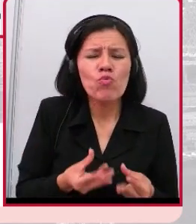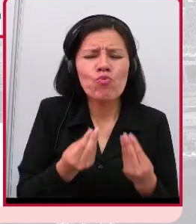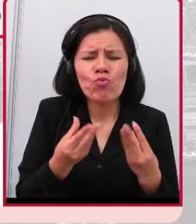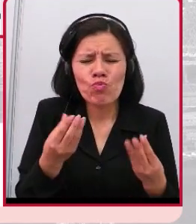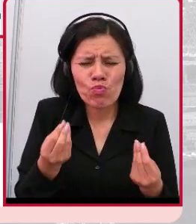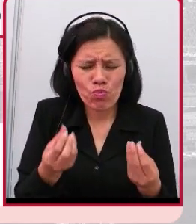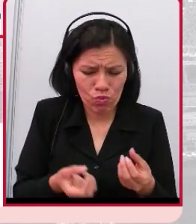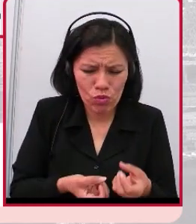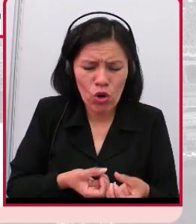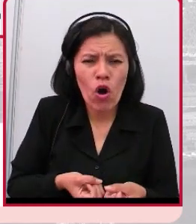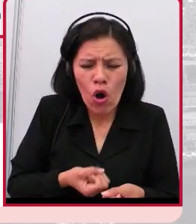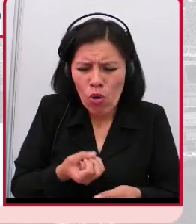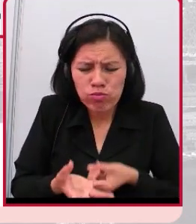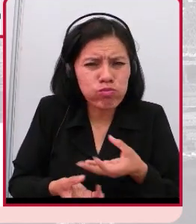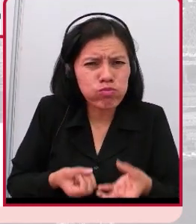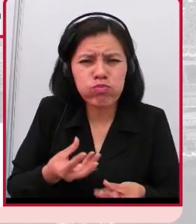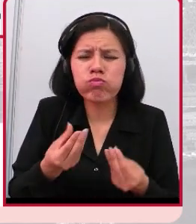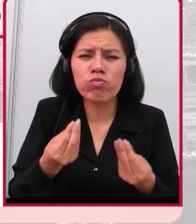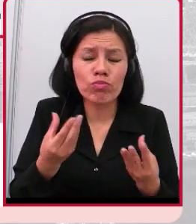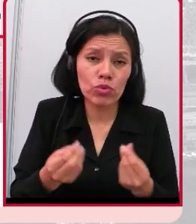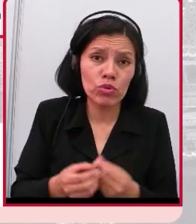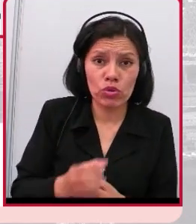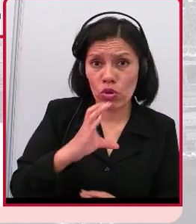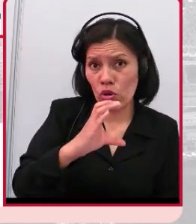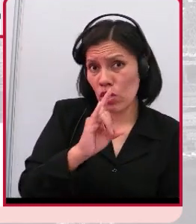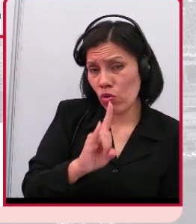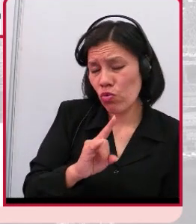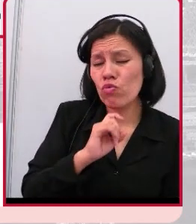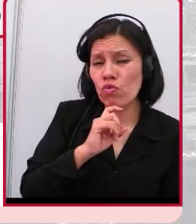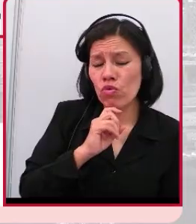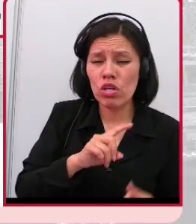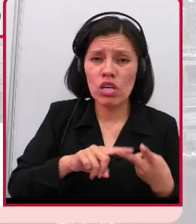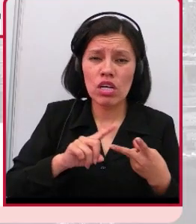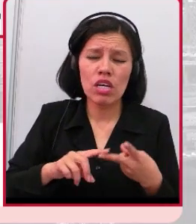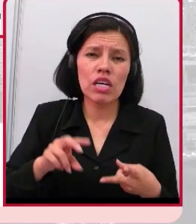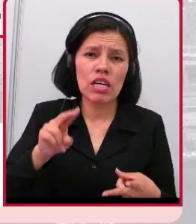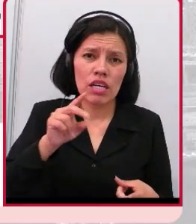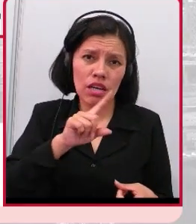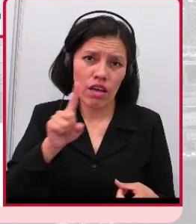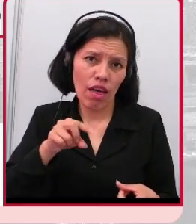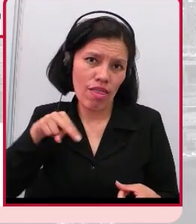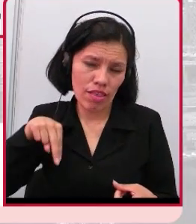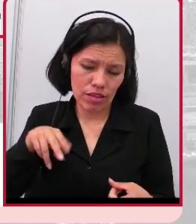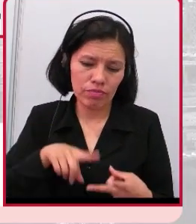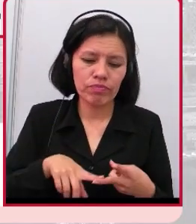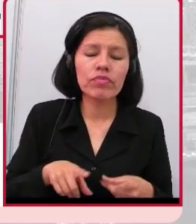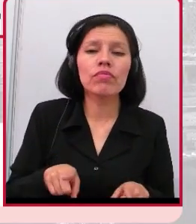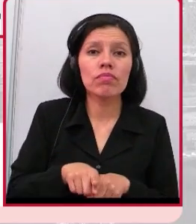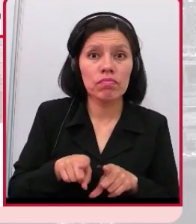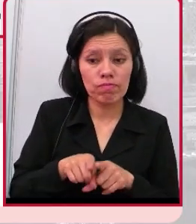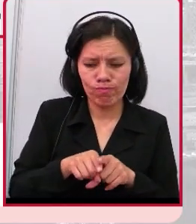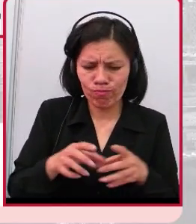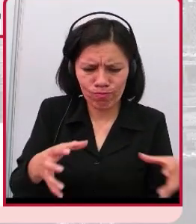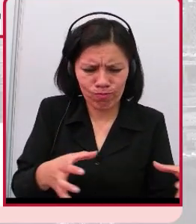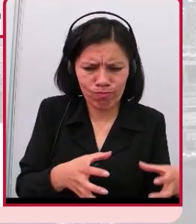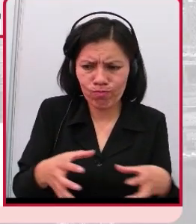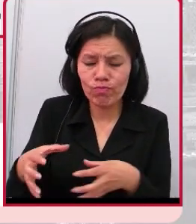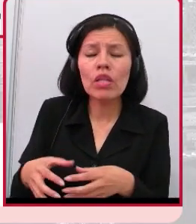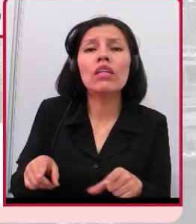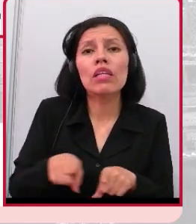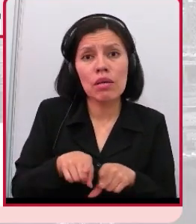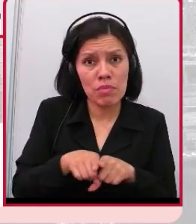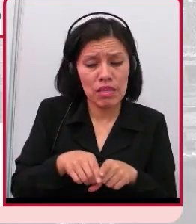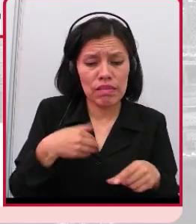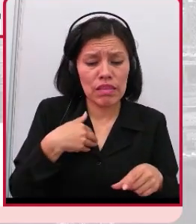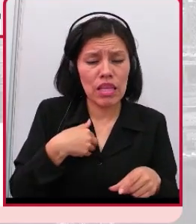that is characterized with a high concentrate of copper and zinc during the campaigns. In addition, we have as a byproduct, we